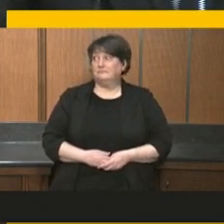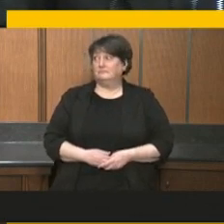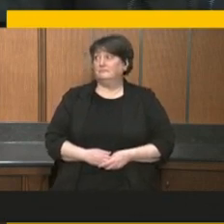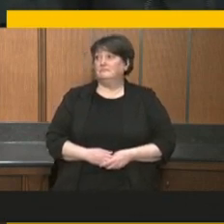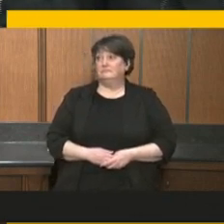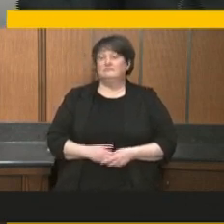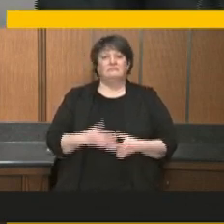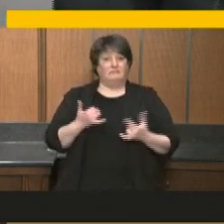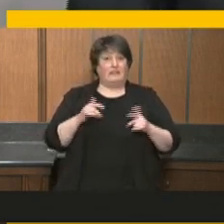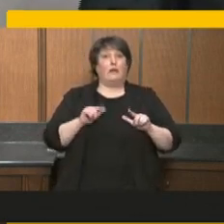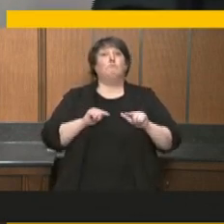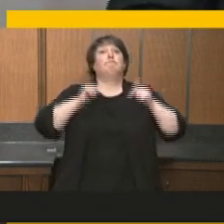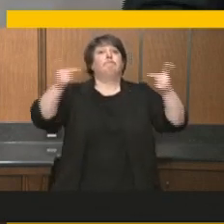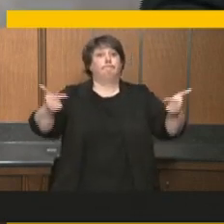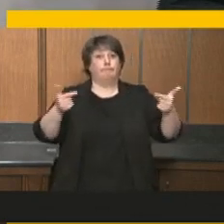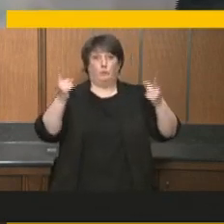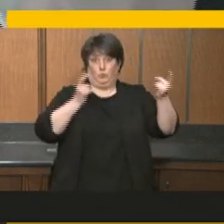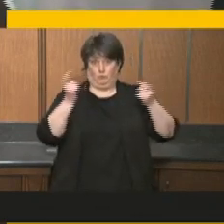to questions.